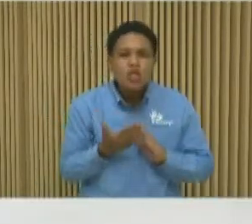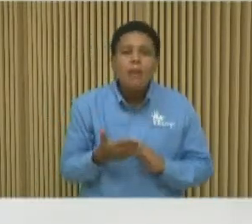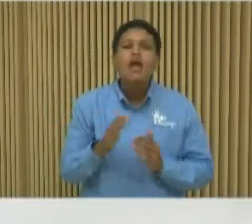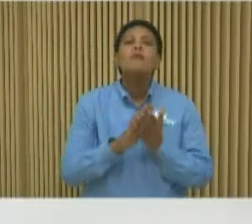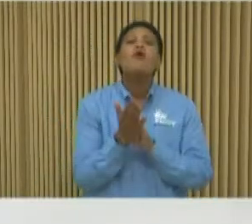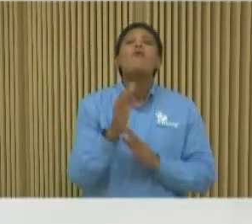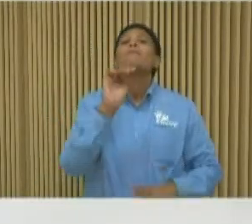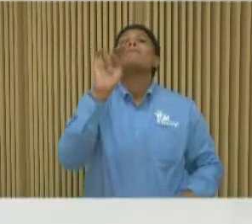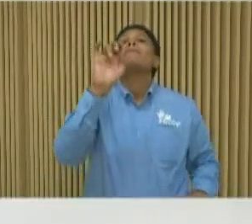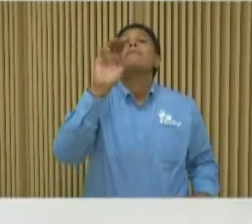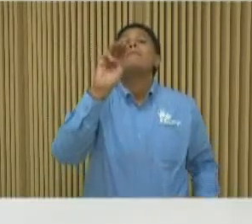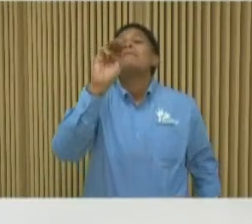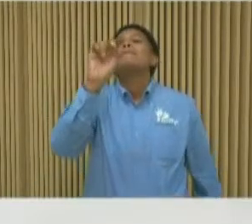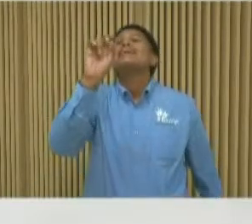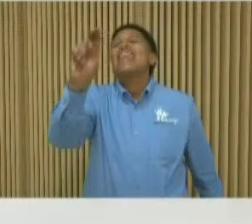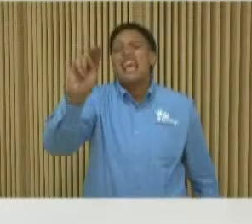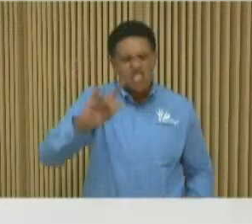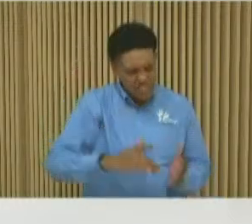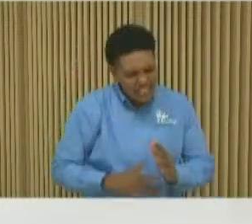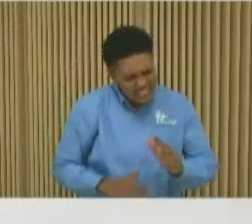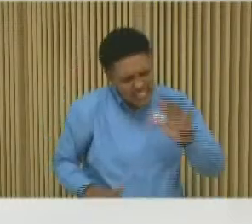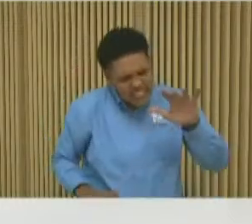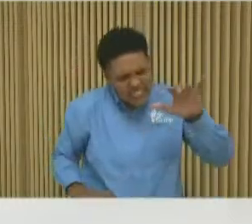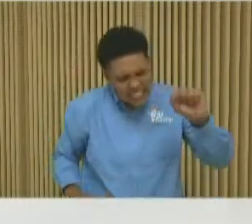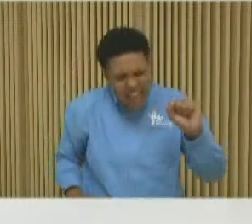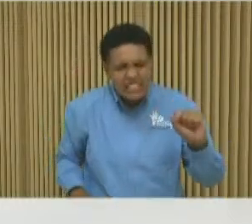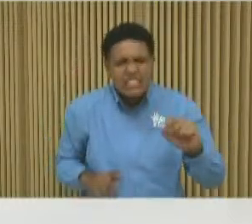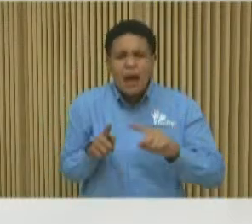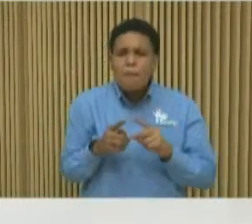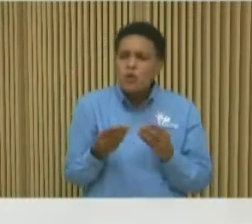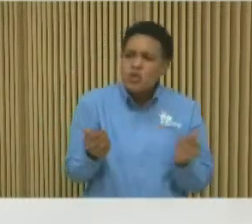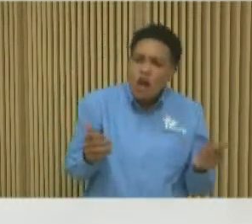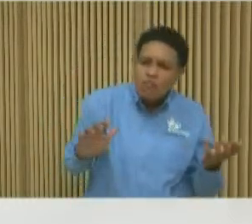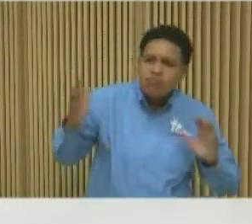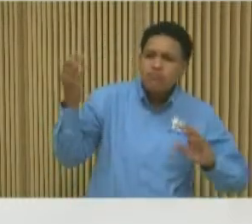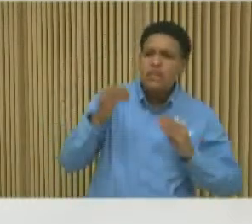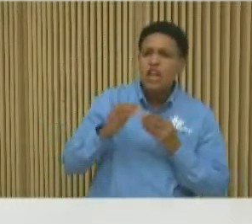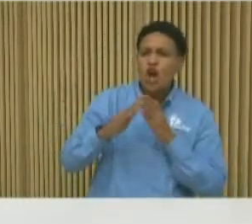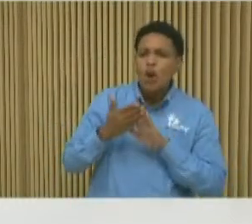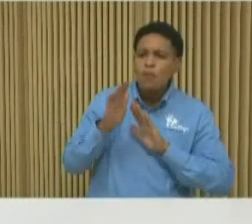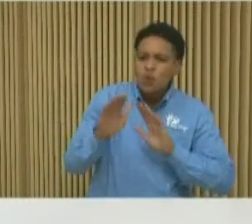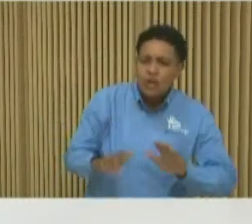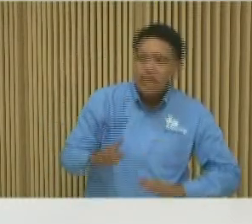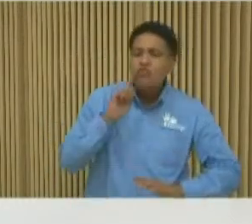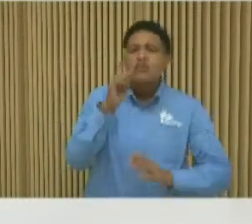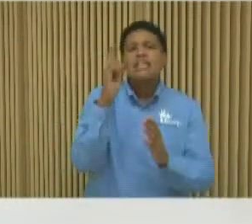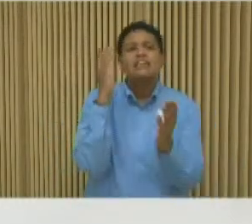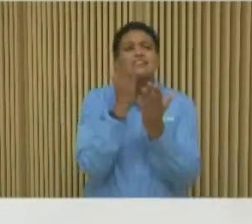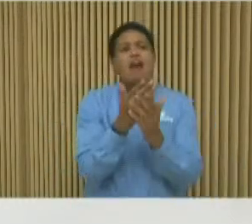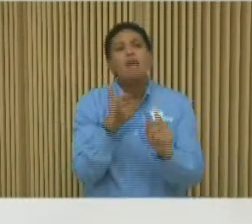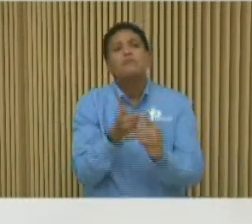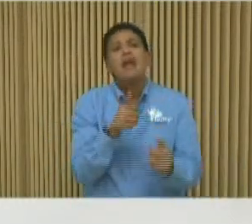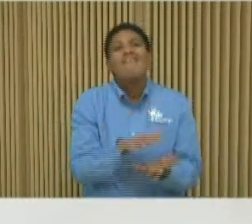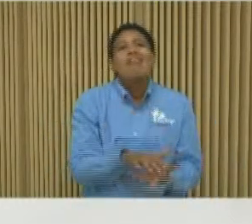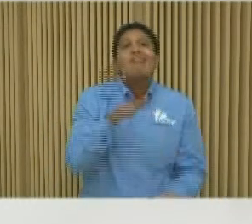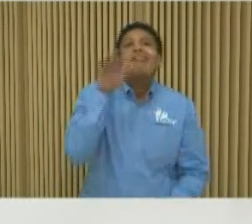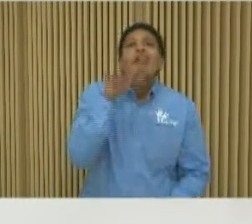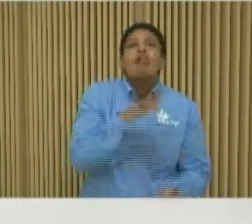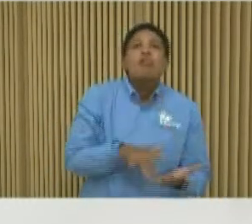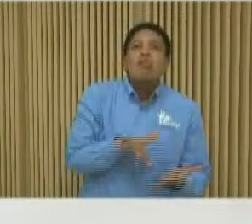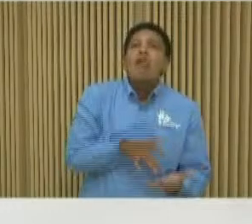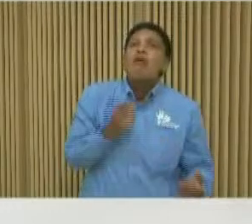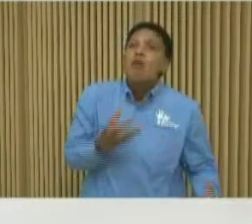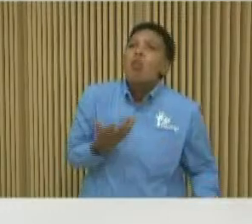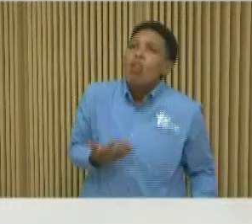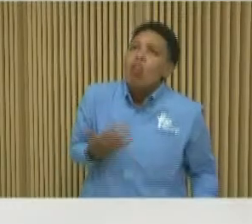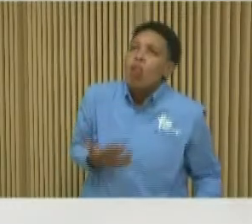mediation center. No, yes, it is about resolving disputes within the communities, stopping the backlog of cases. But